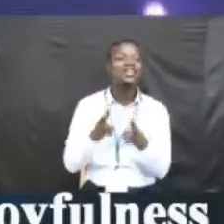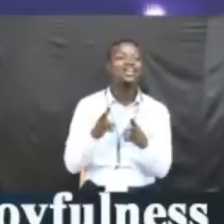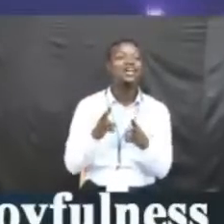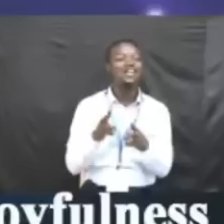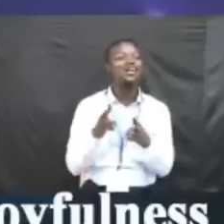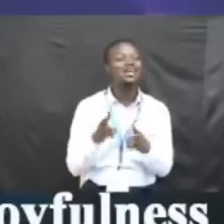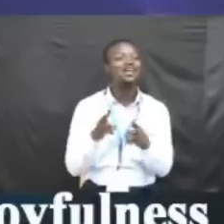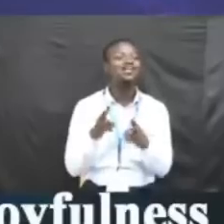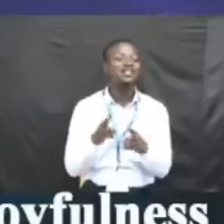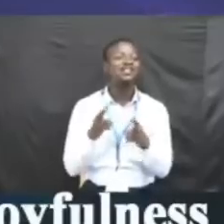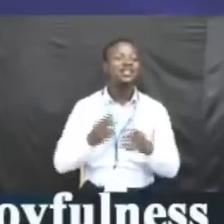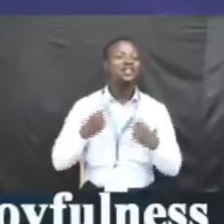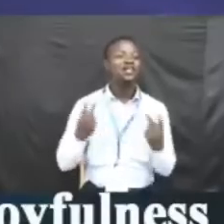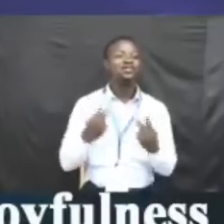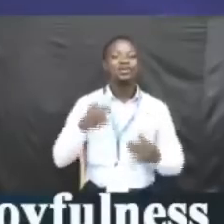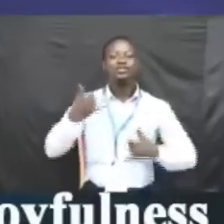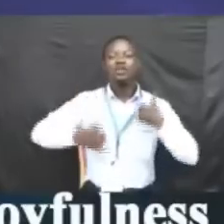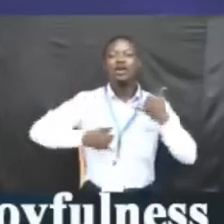godly.